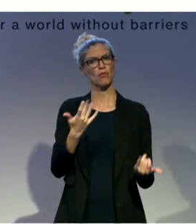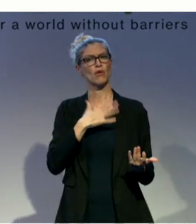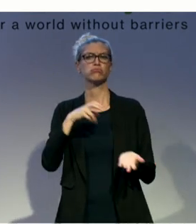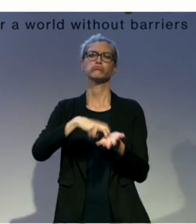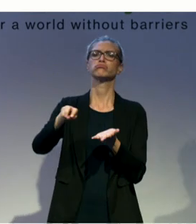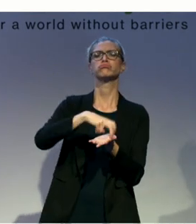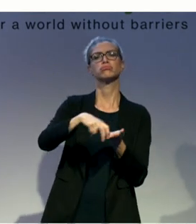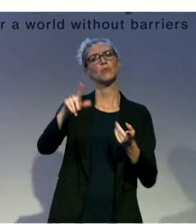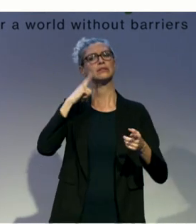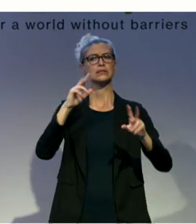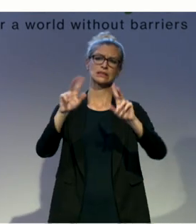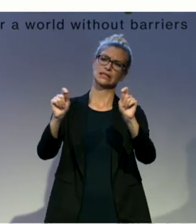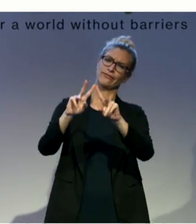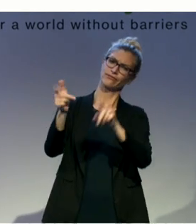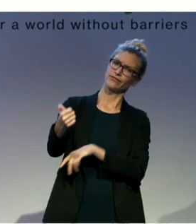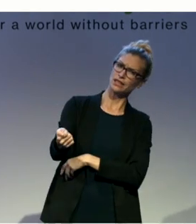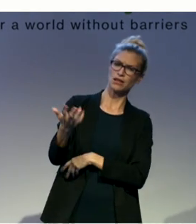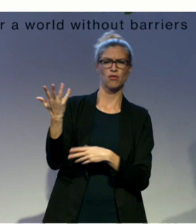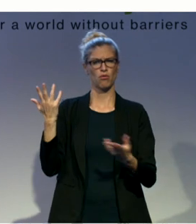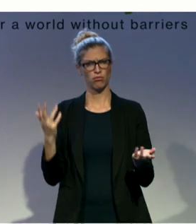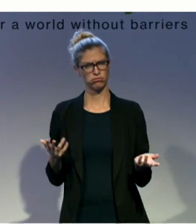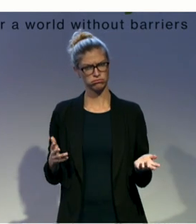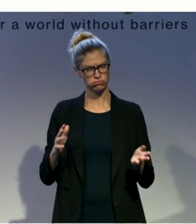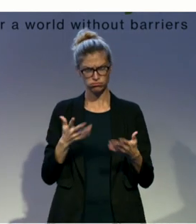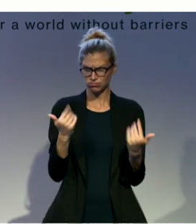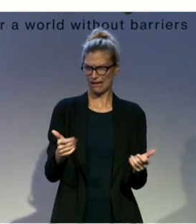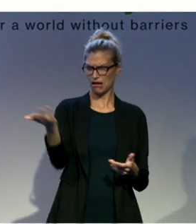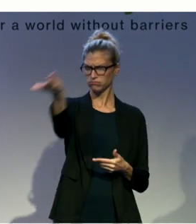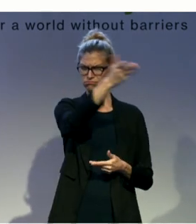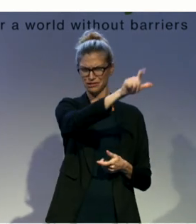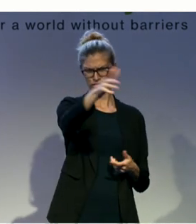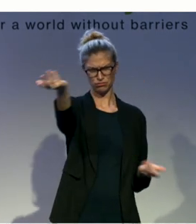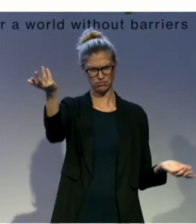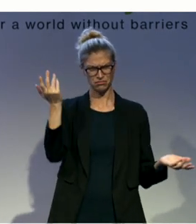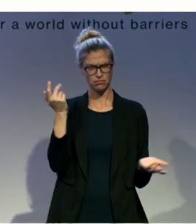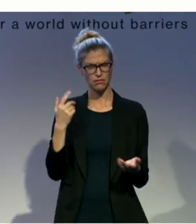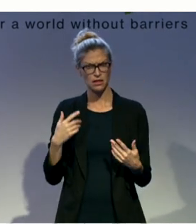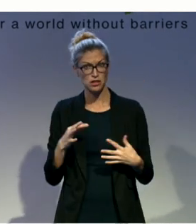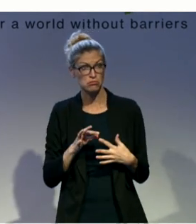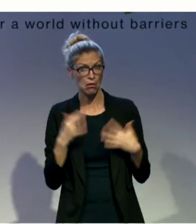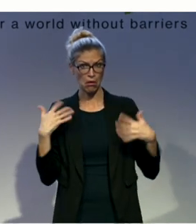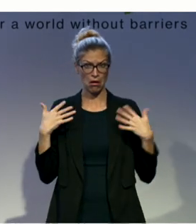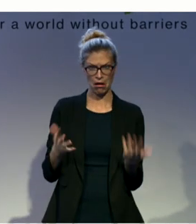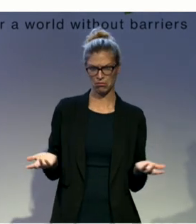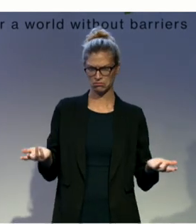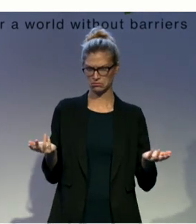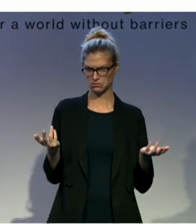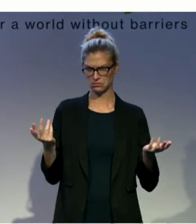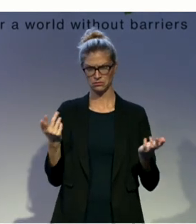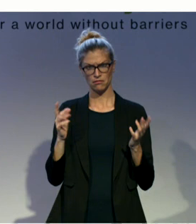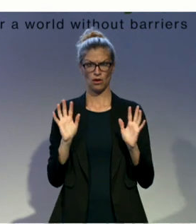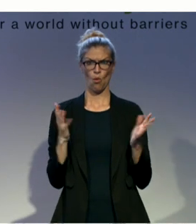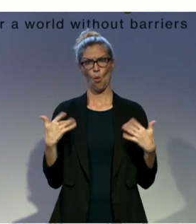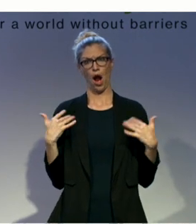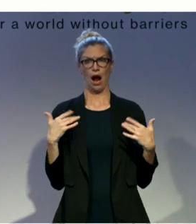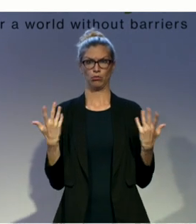TV, and so on. Seems like nothing special, but it's a luxury that people in institutions don't have, and the